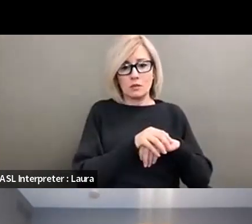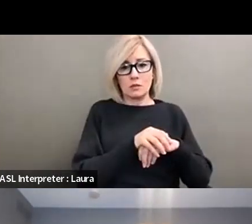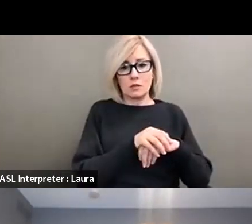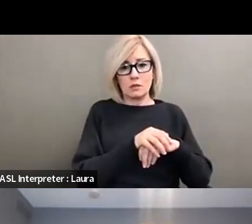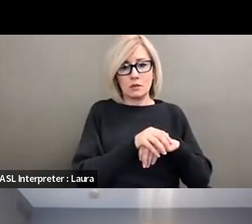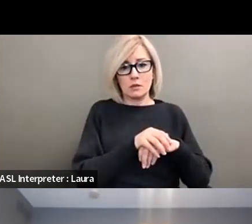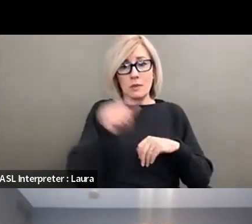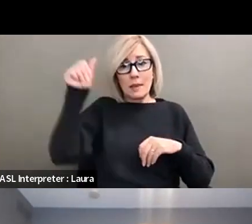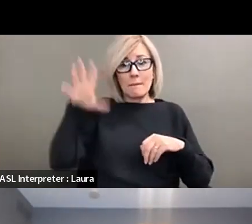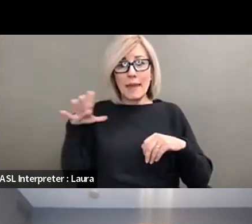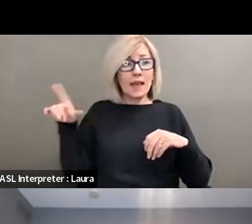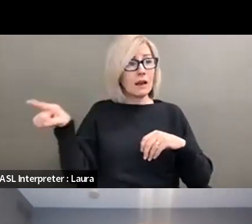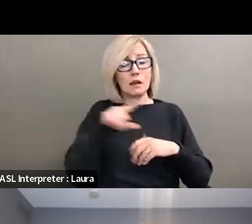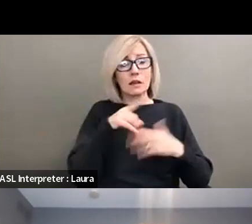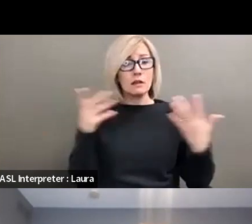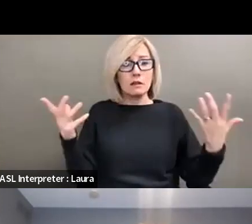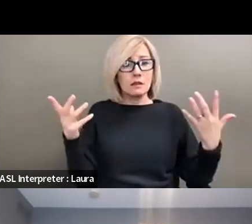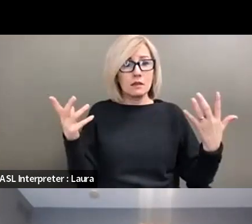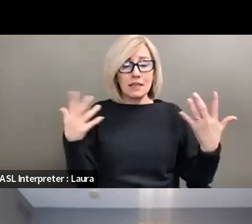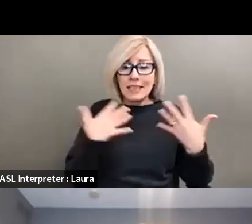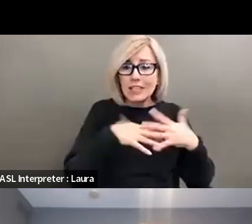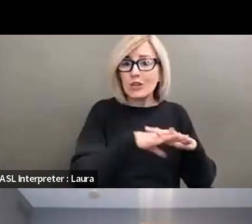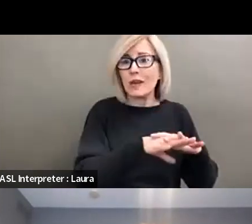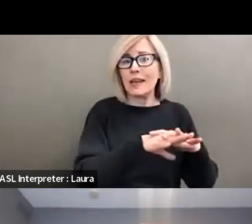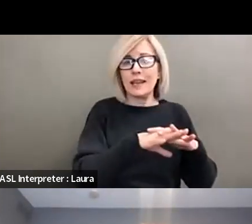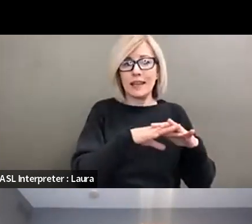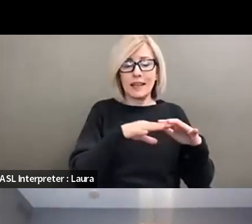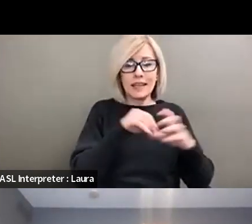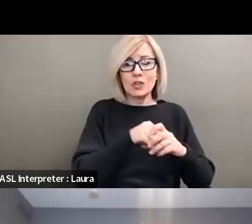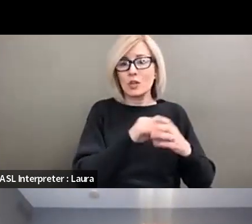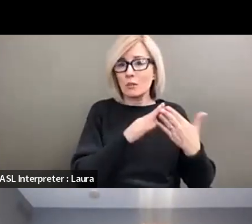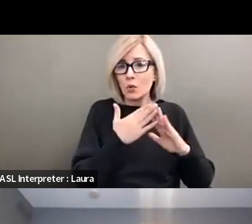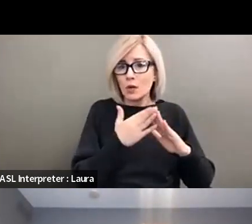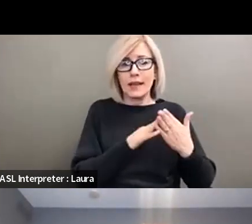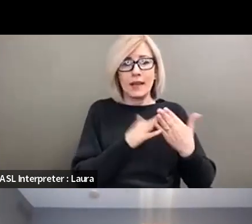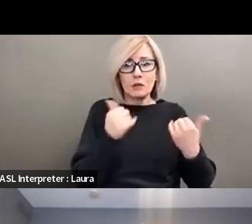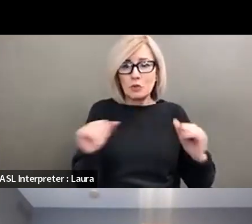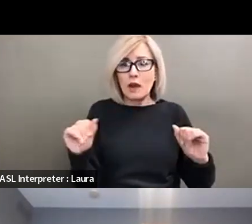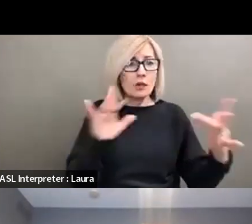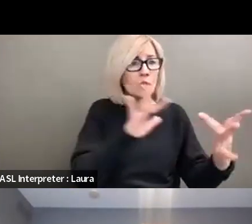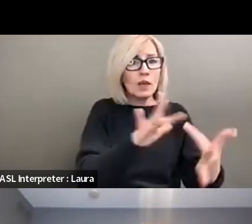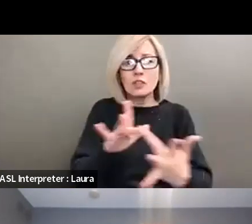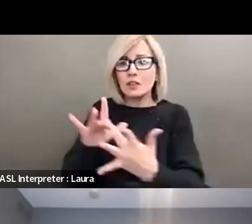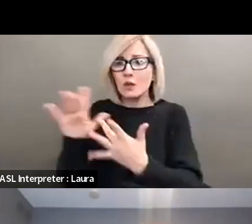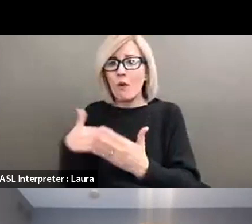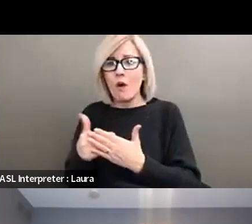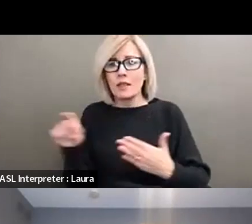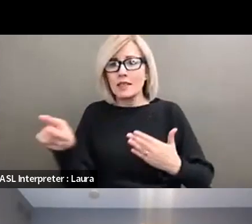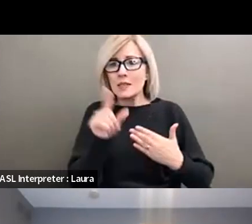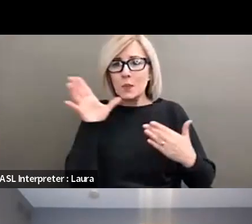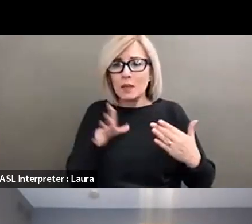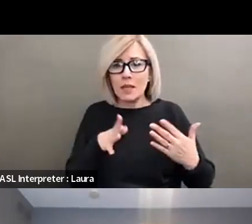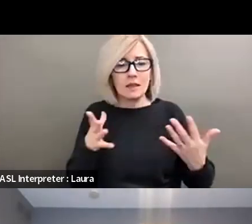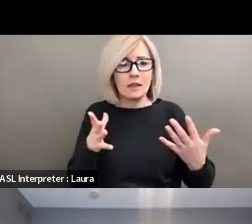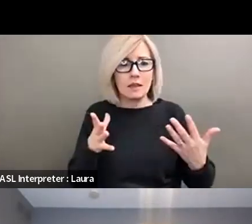But to be a man out here, I mean, integrating into the community and trying to reach out to all these, women